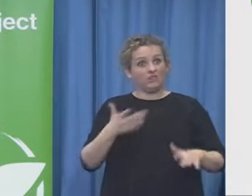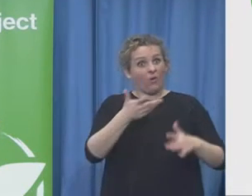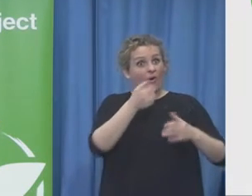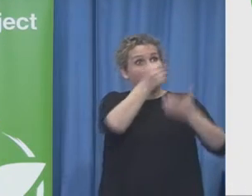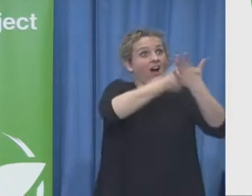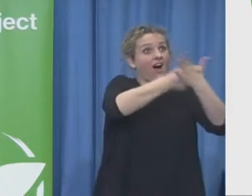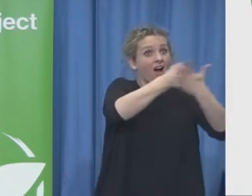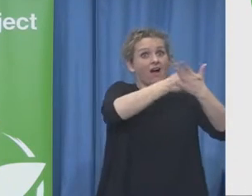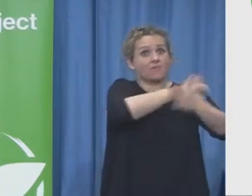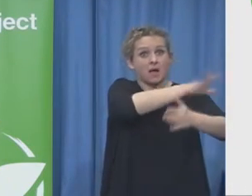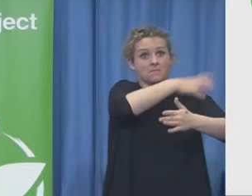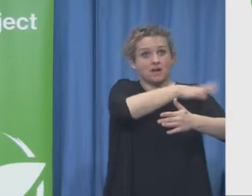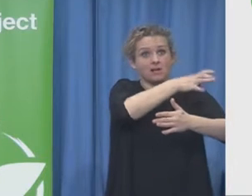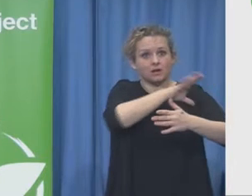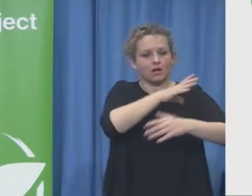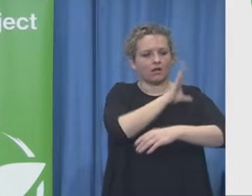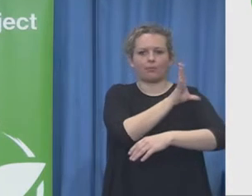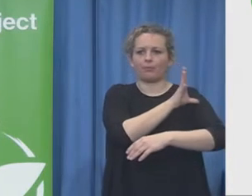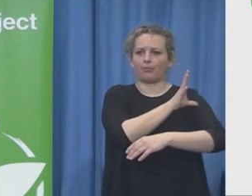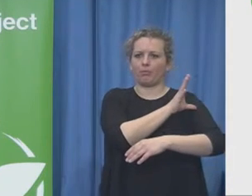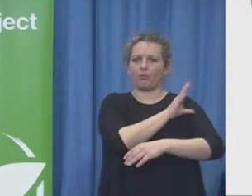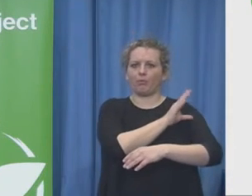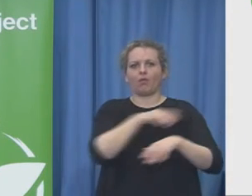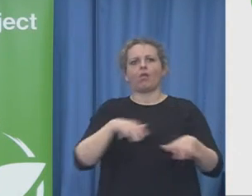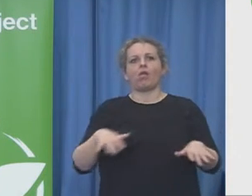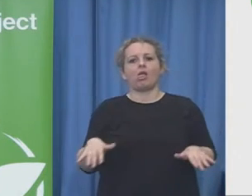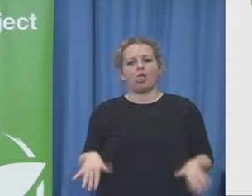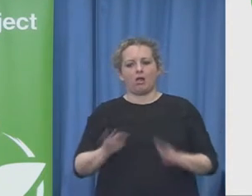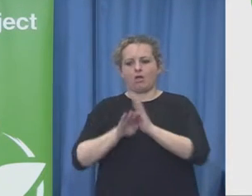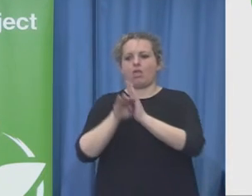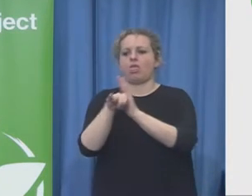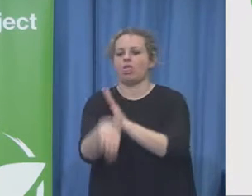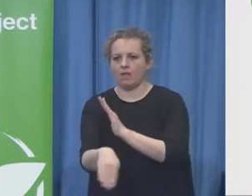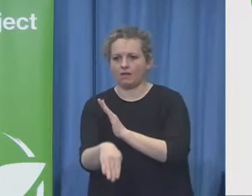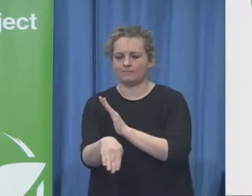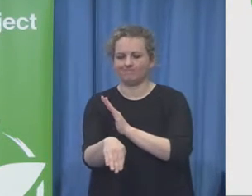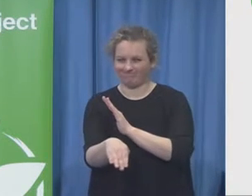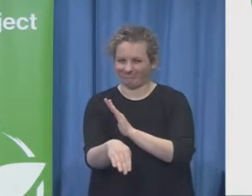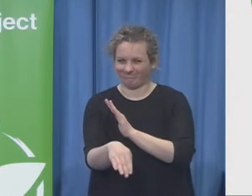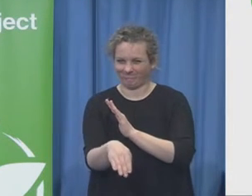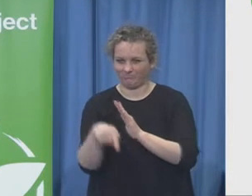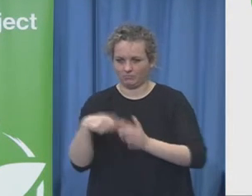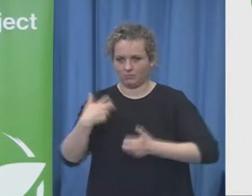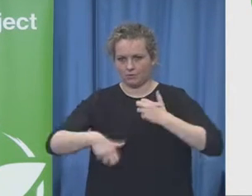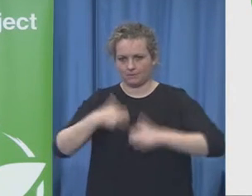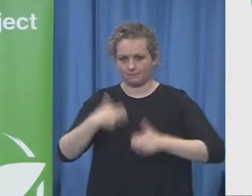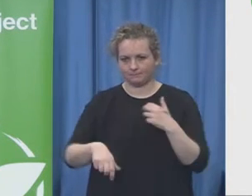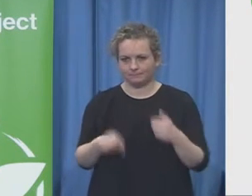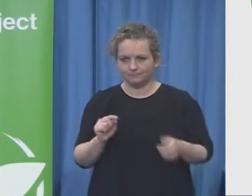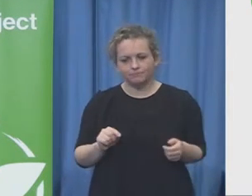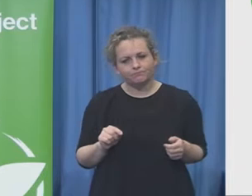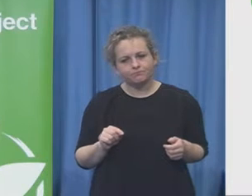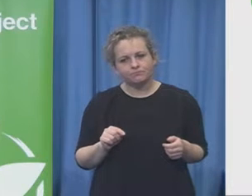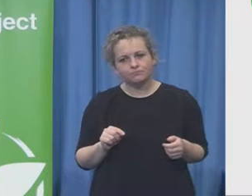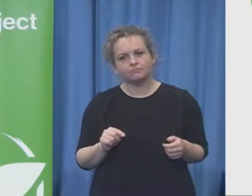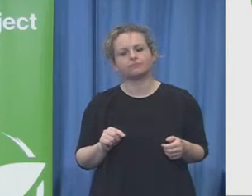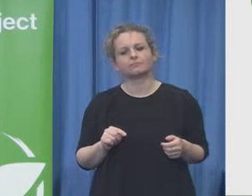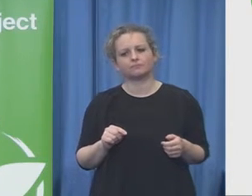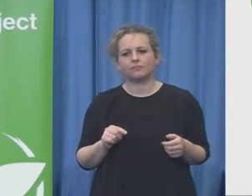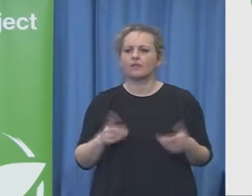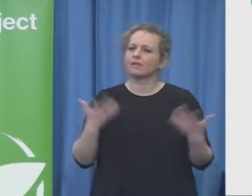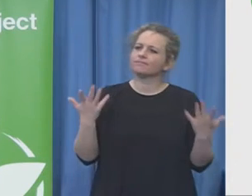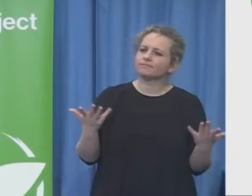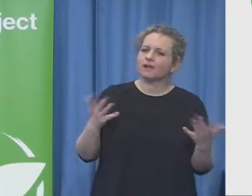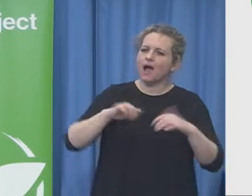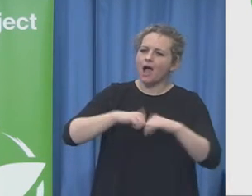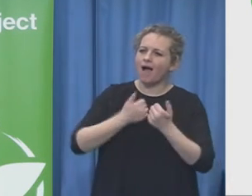the how we do engage in social commitment is equally, if not more important, than what